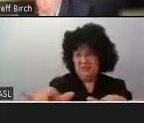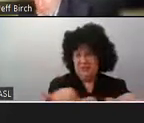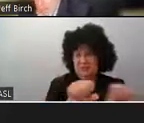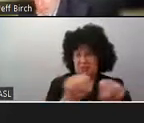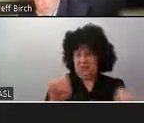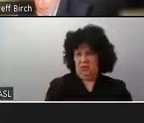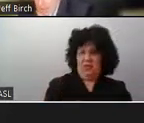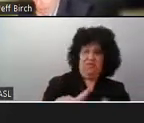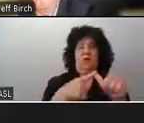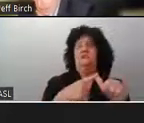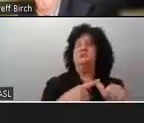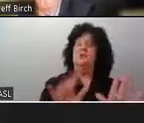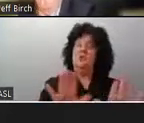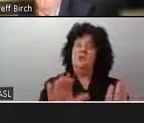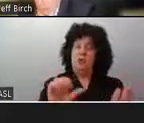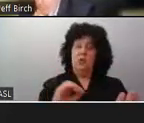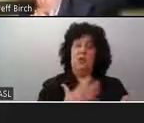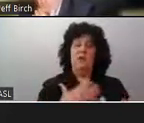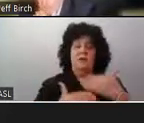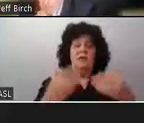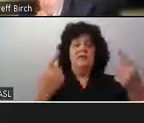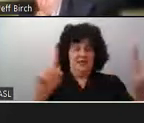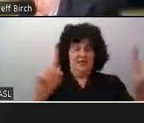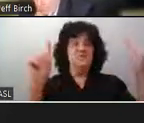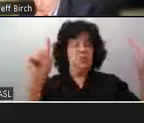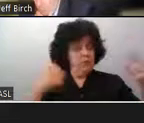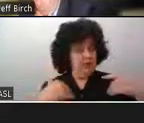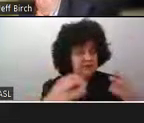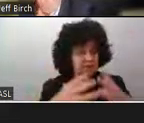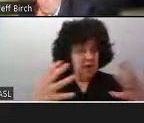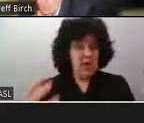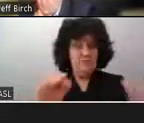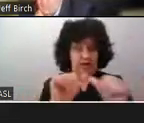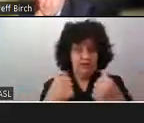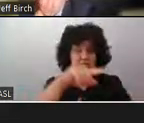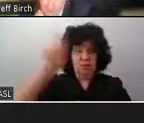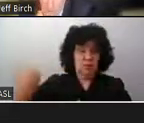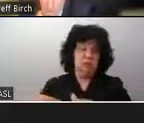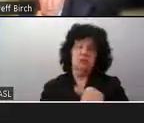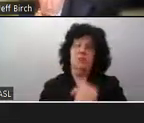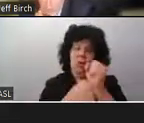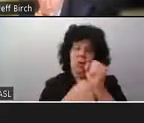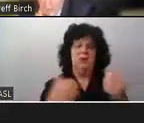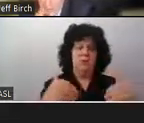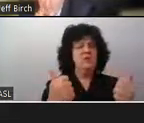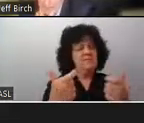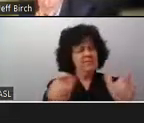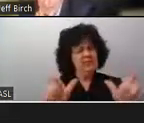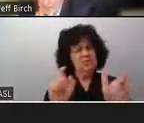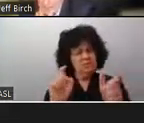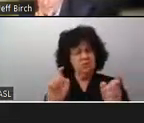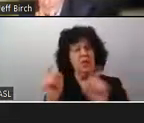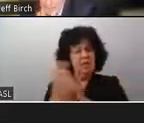So we were successful in doing that. We had a lot of agency support. It was a significant change. So we had